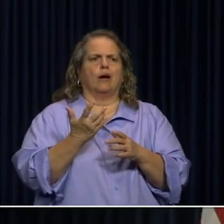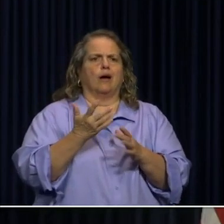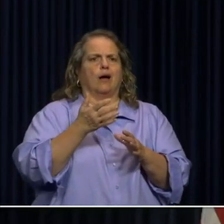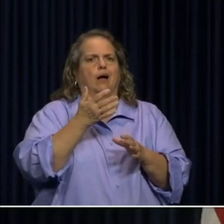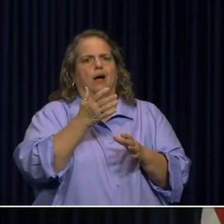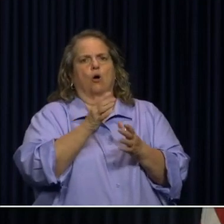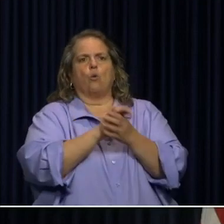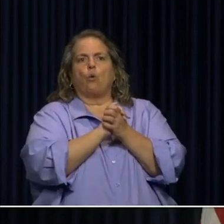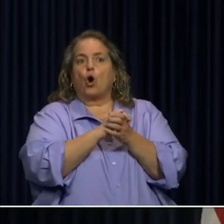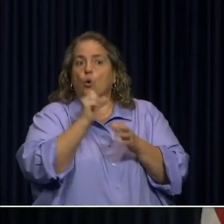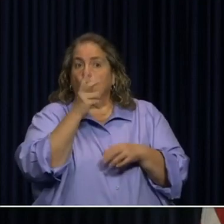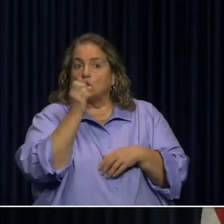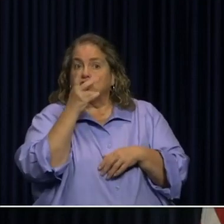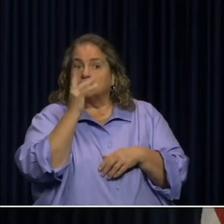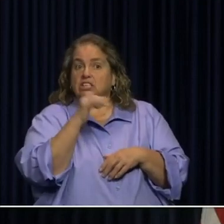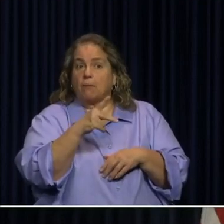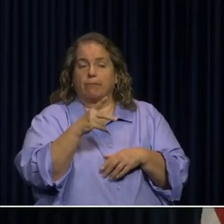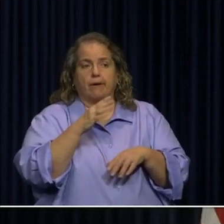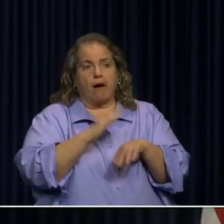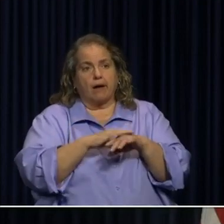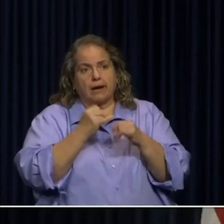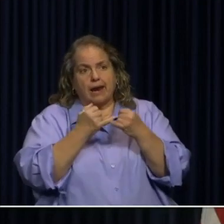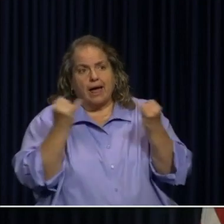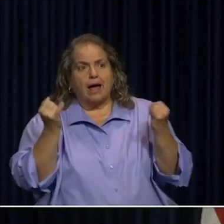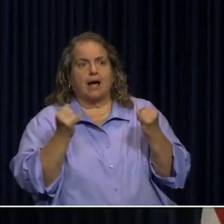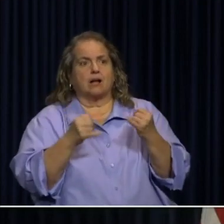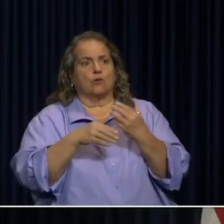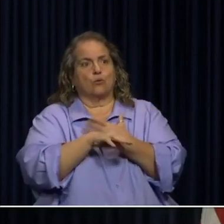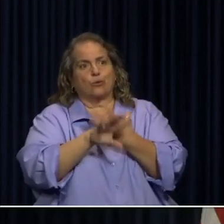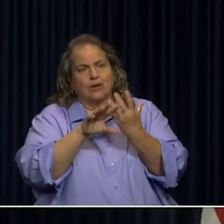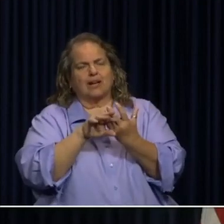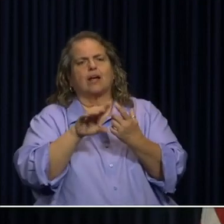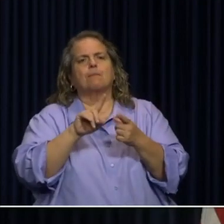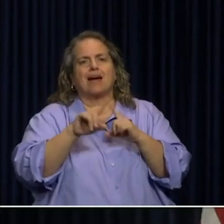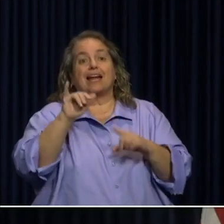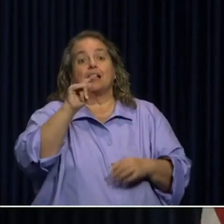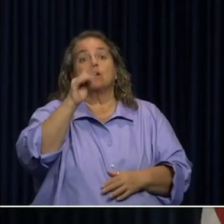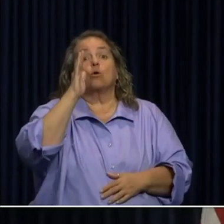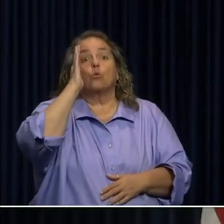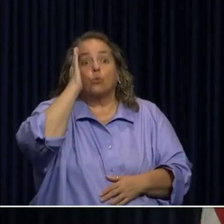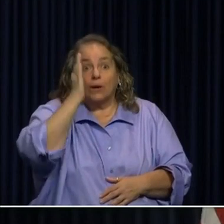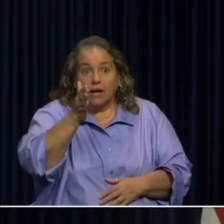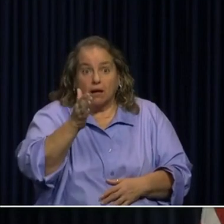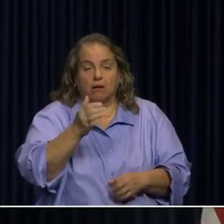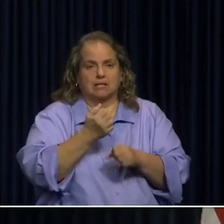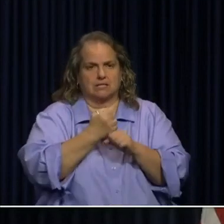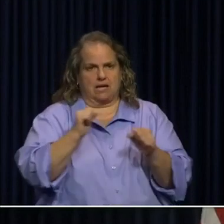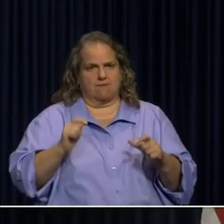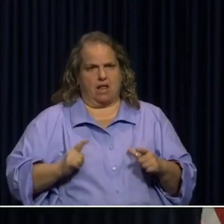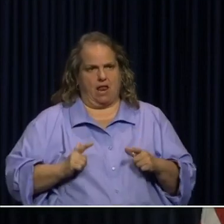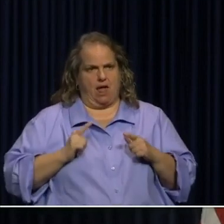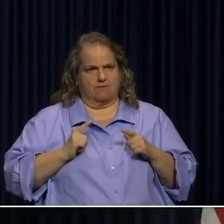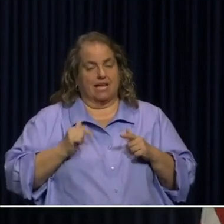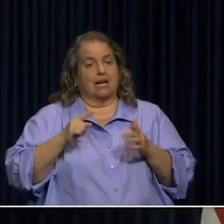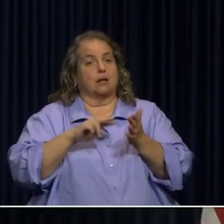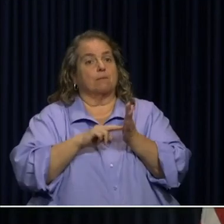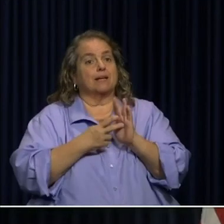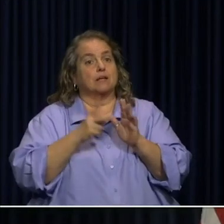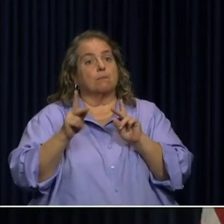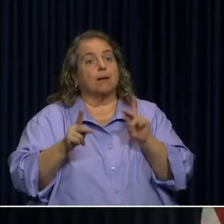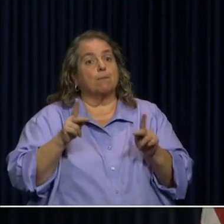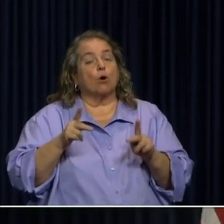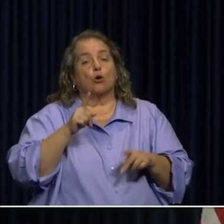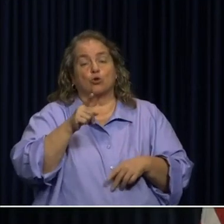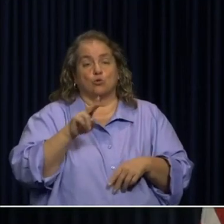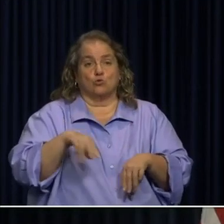other ways, it will save lives, and it'll mean the people that you normally see in person at church will still